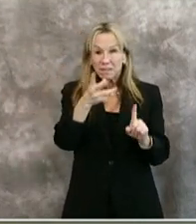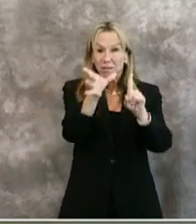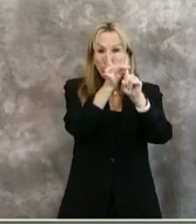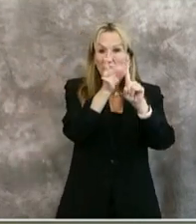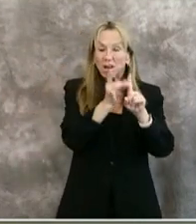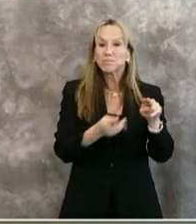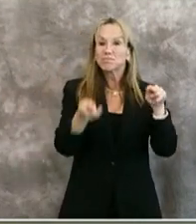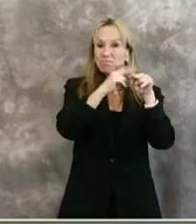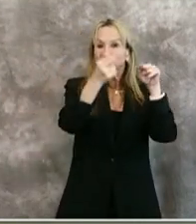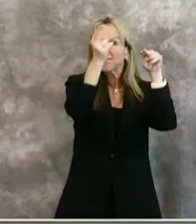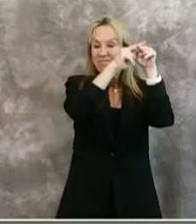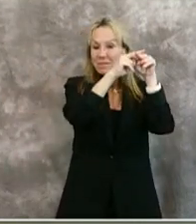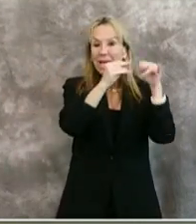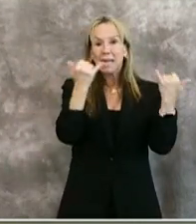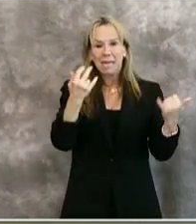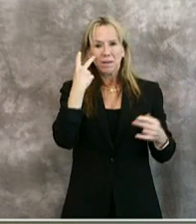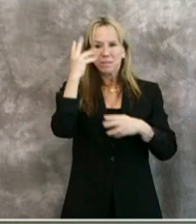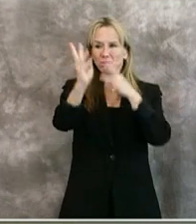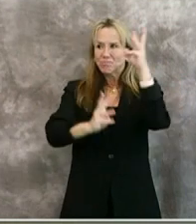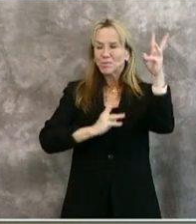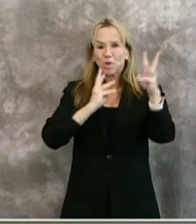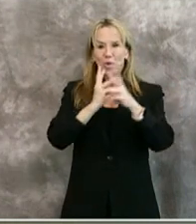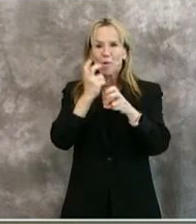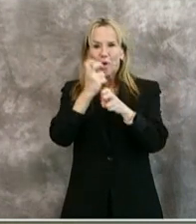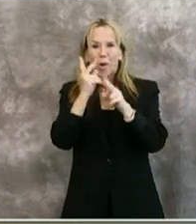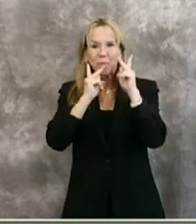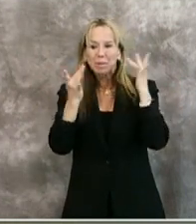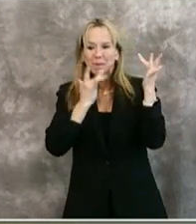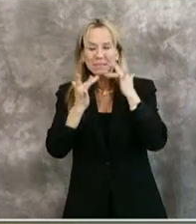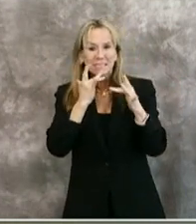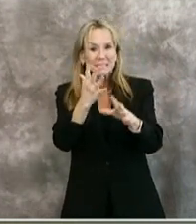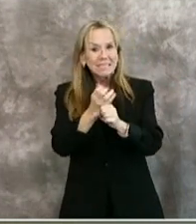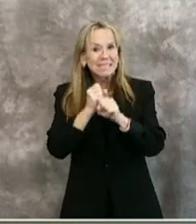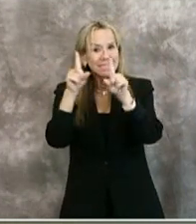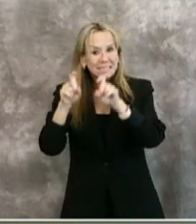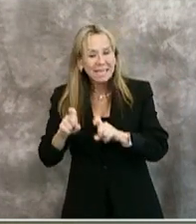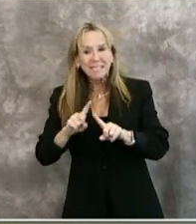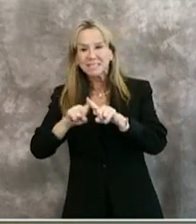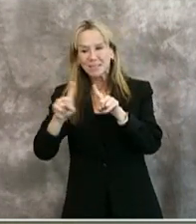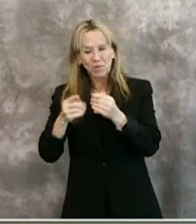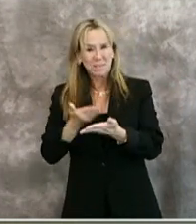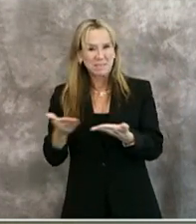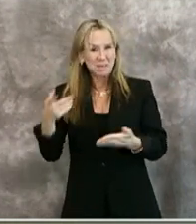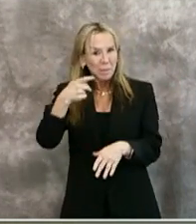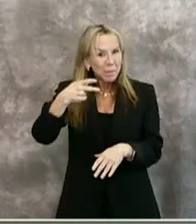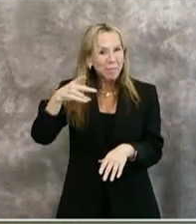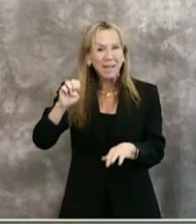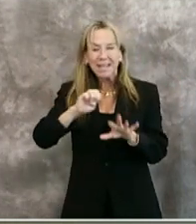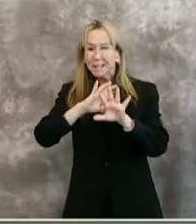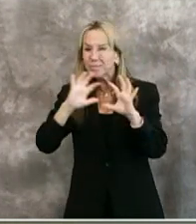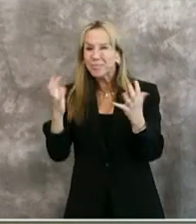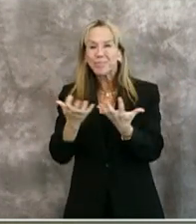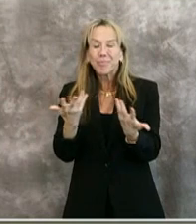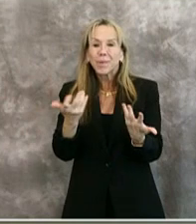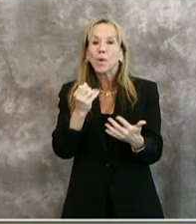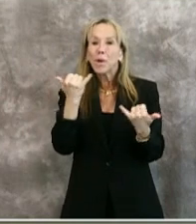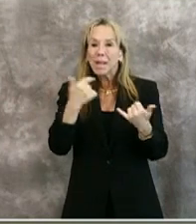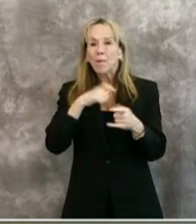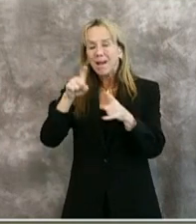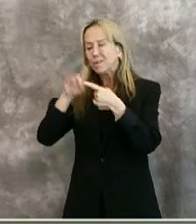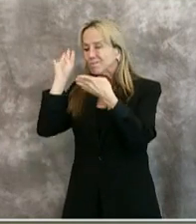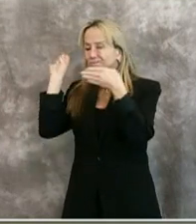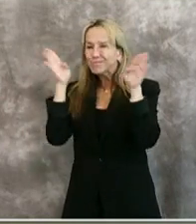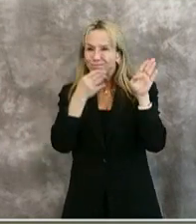cases and global supply chain shortages that are impacting many jurisdictions throughout, that cause us to refocus